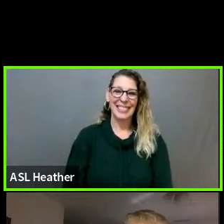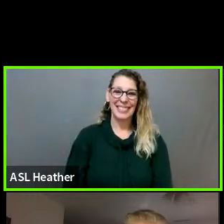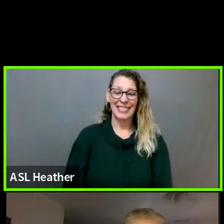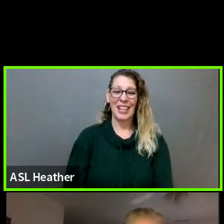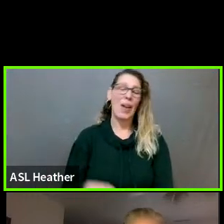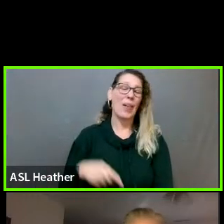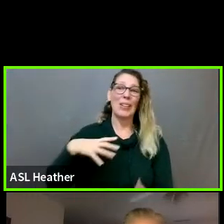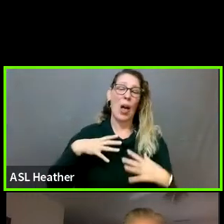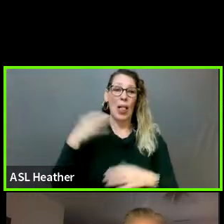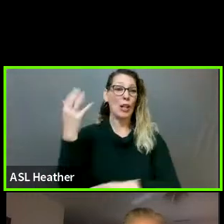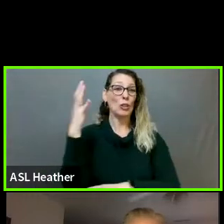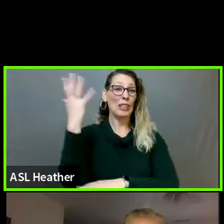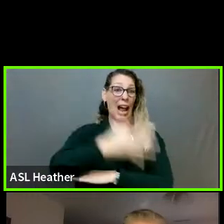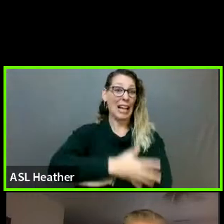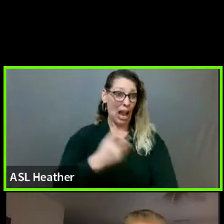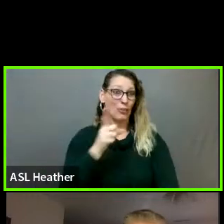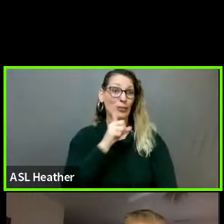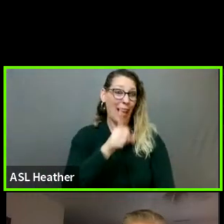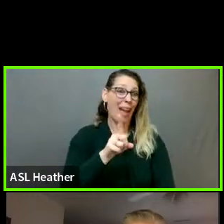Yeah, knock down trees, definitely.